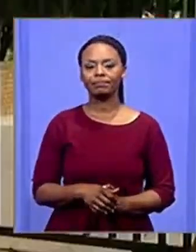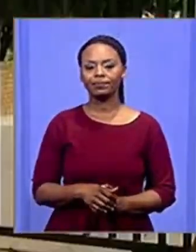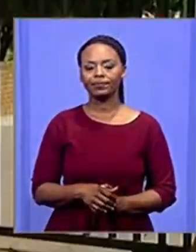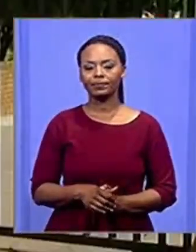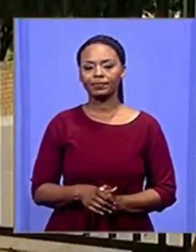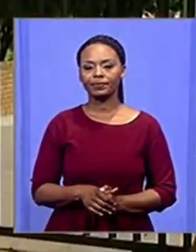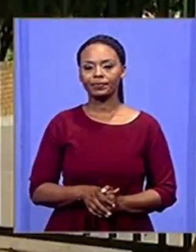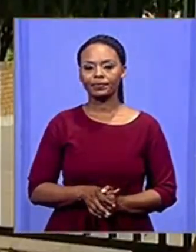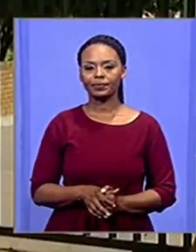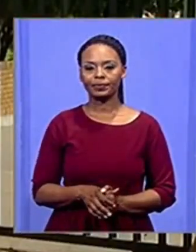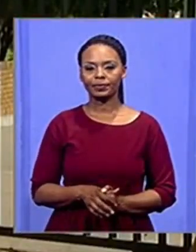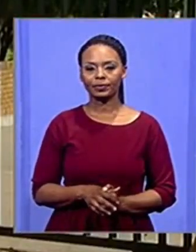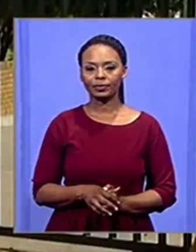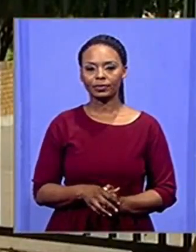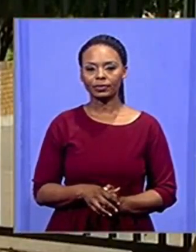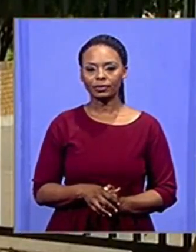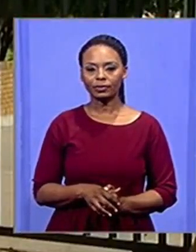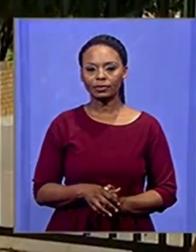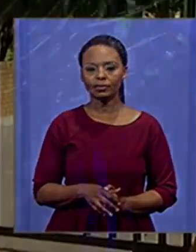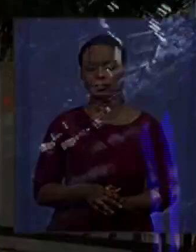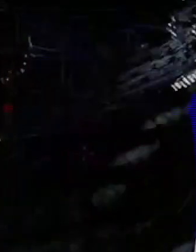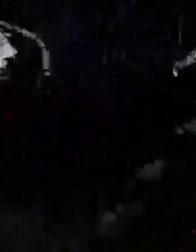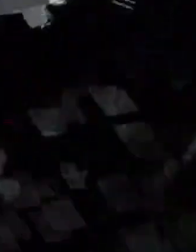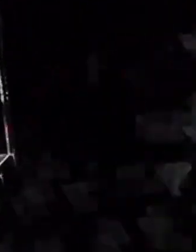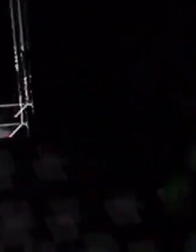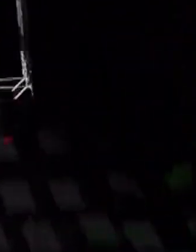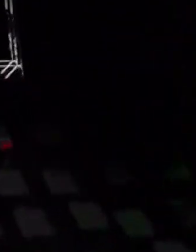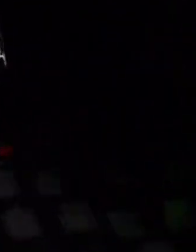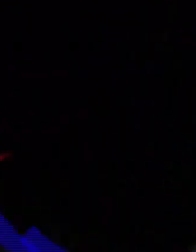News, Soshanguve.